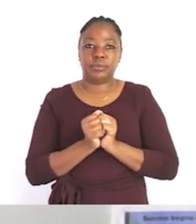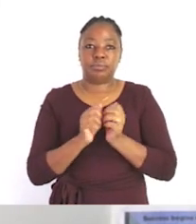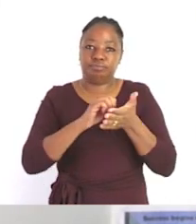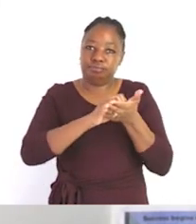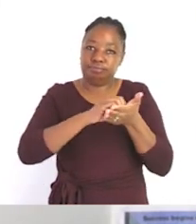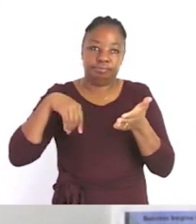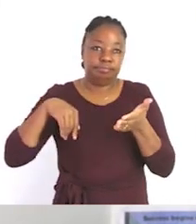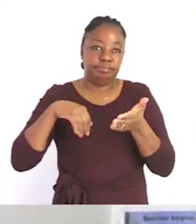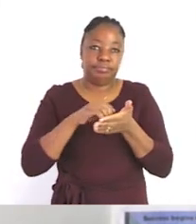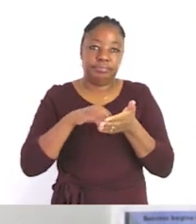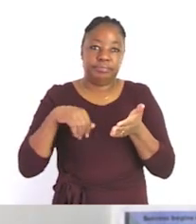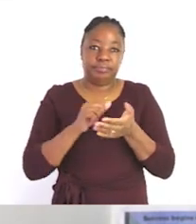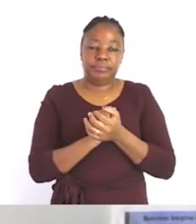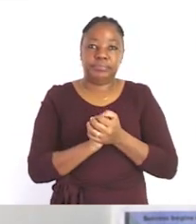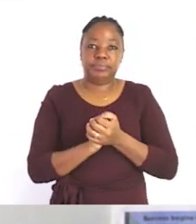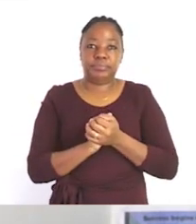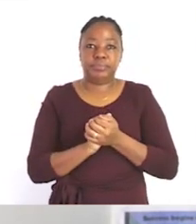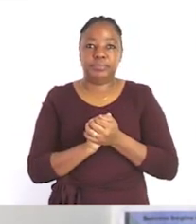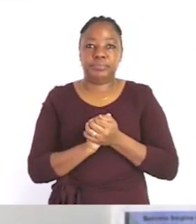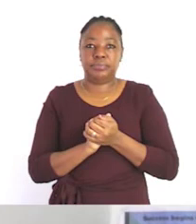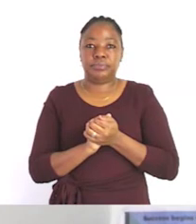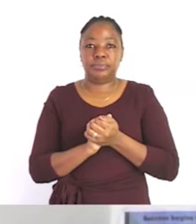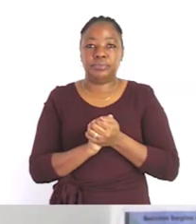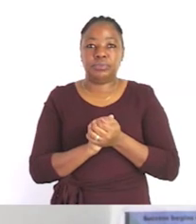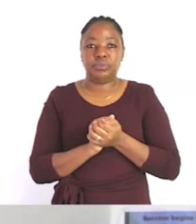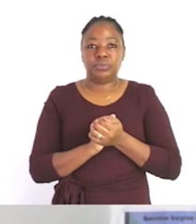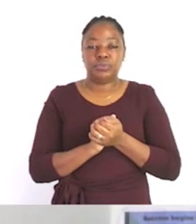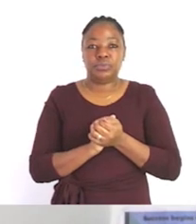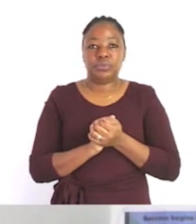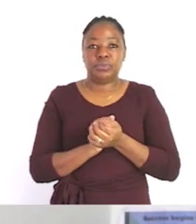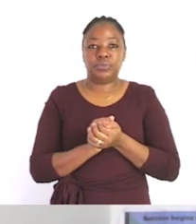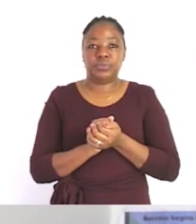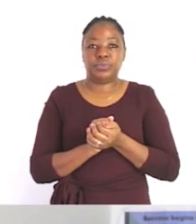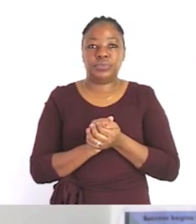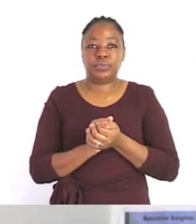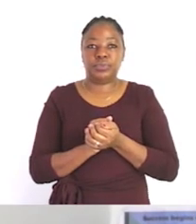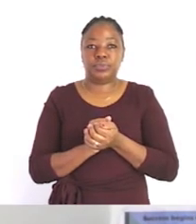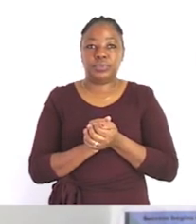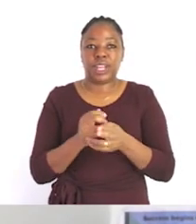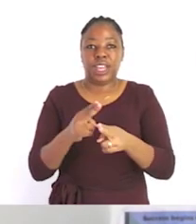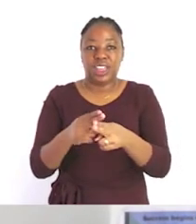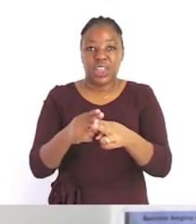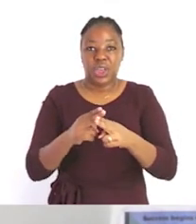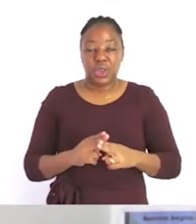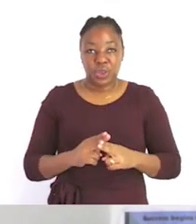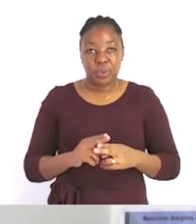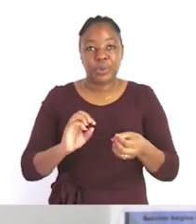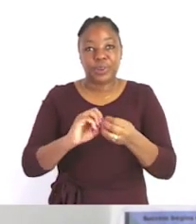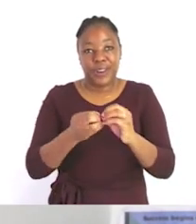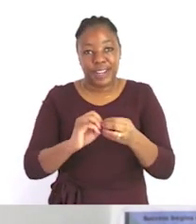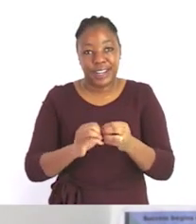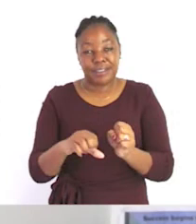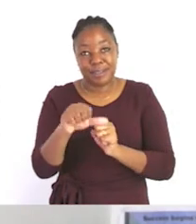taking away. And we have the method of borrowing. Now we all borrow things sometimes. When it's